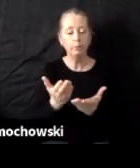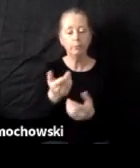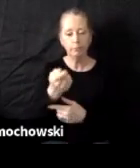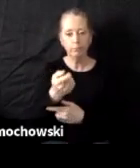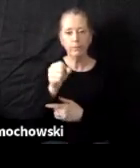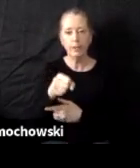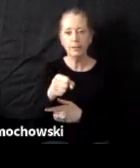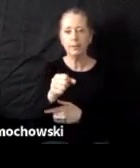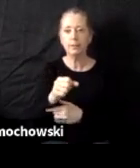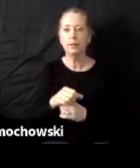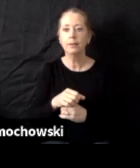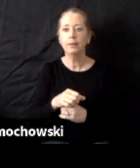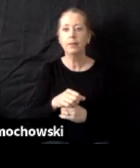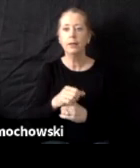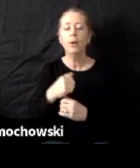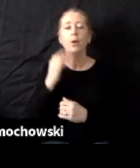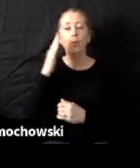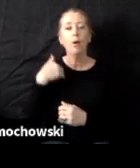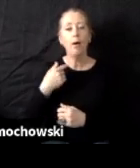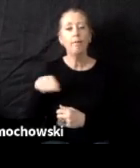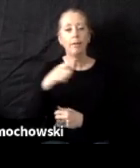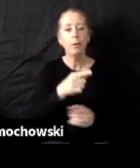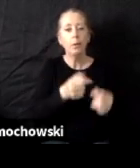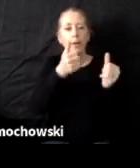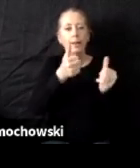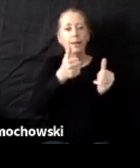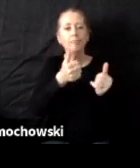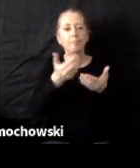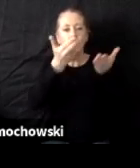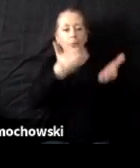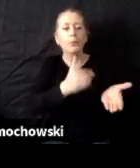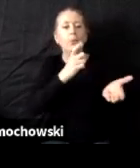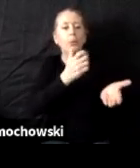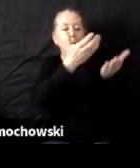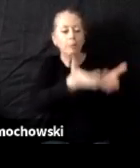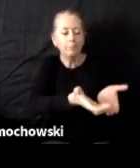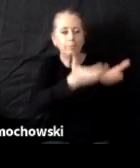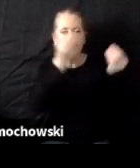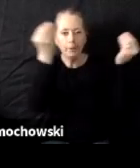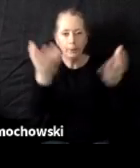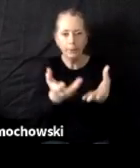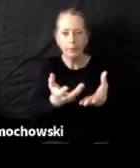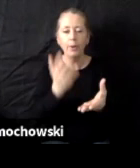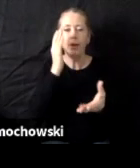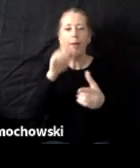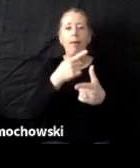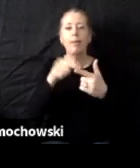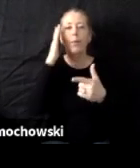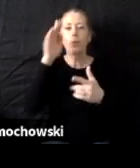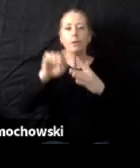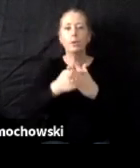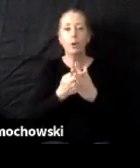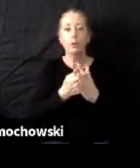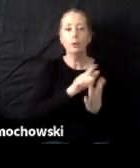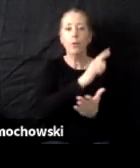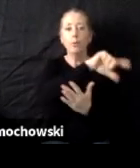we have. And I will have them just quickly introduce themselves and then we'll get started. So I am going to pass it over to Drew